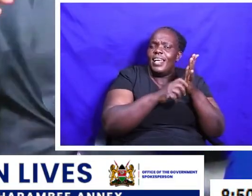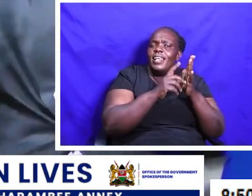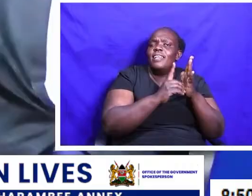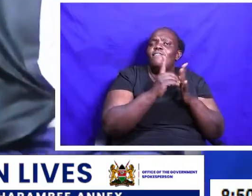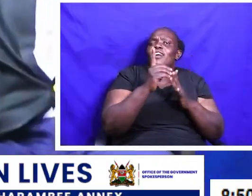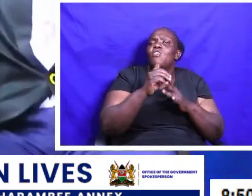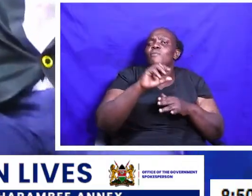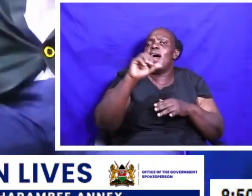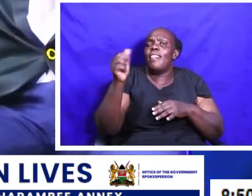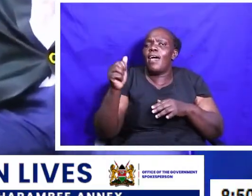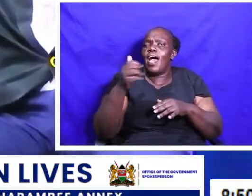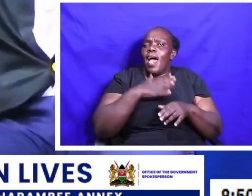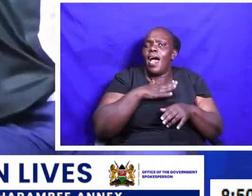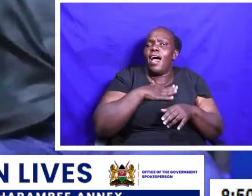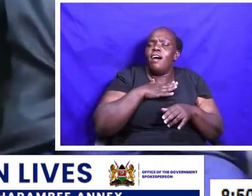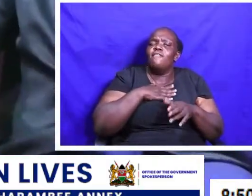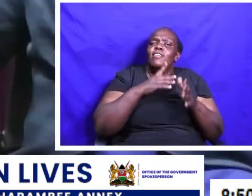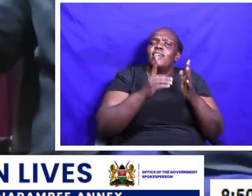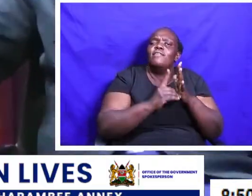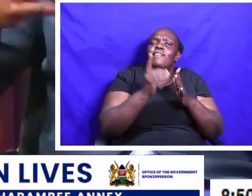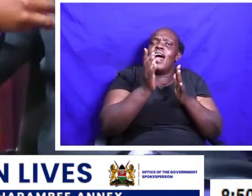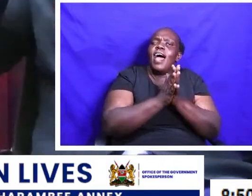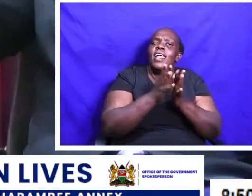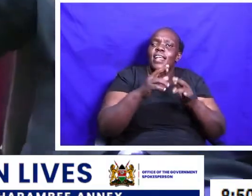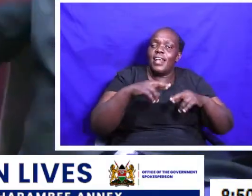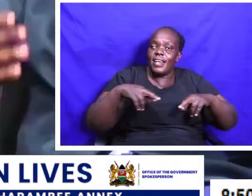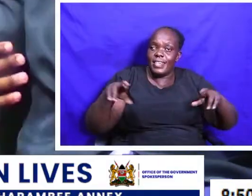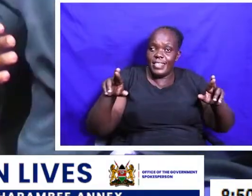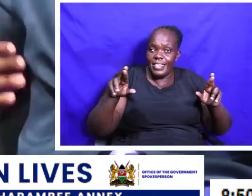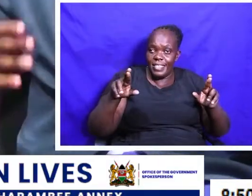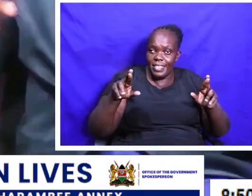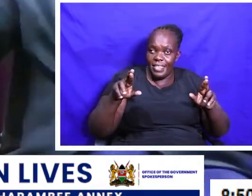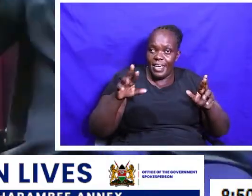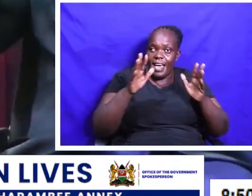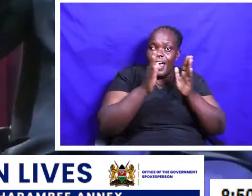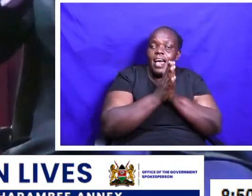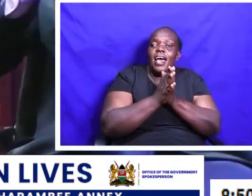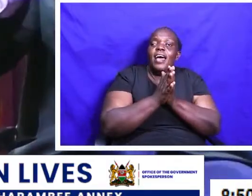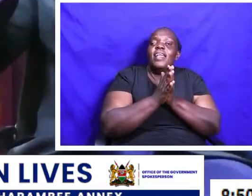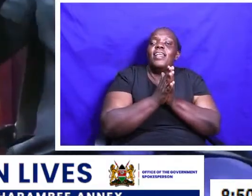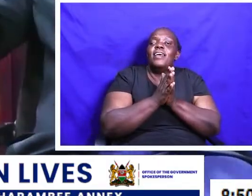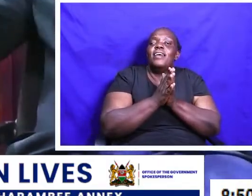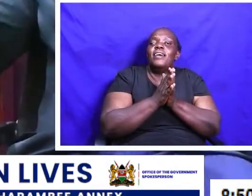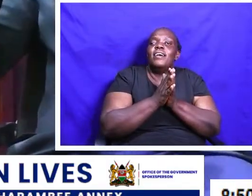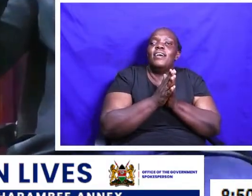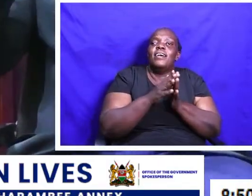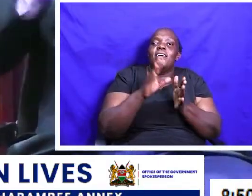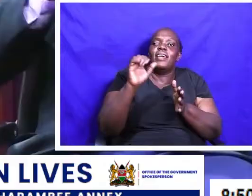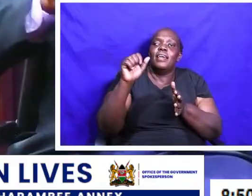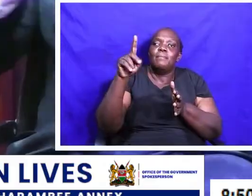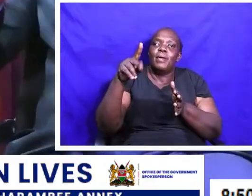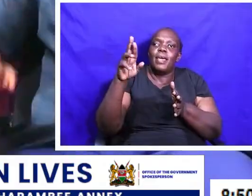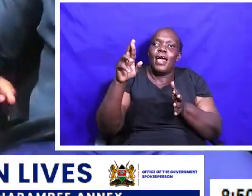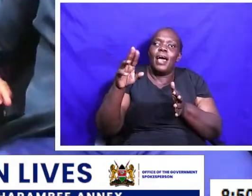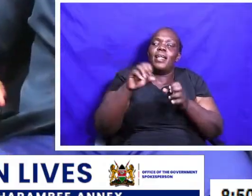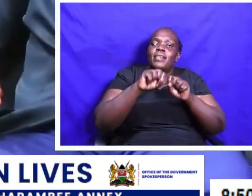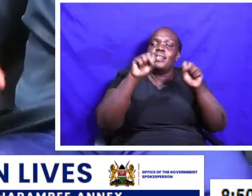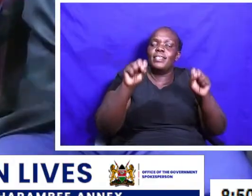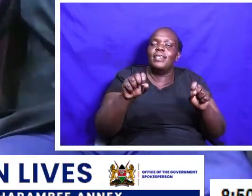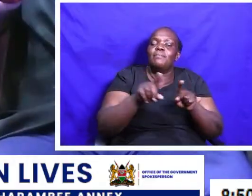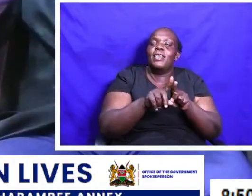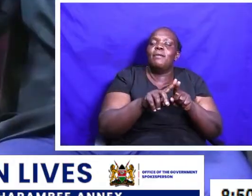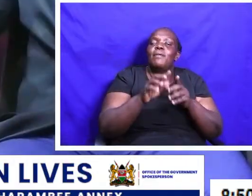are developing, rather we are on the verge of developing and releasing an EPR